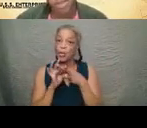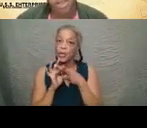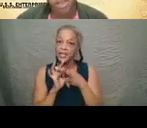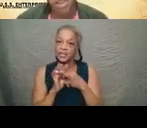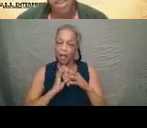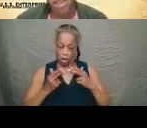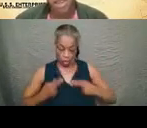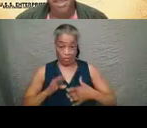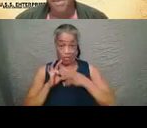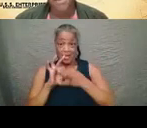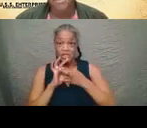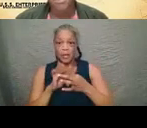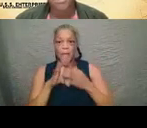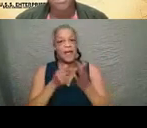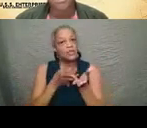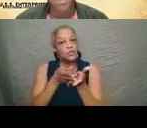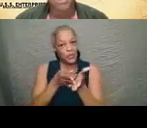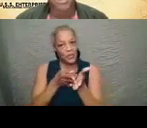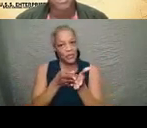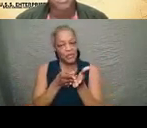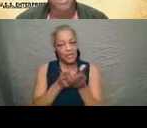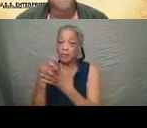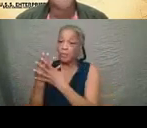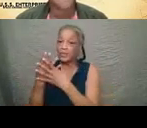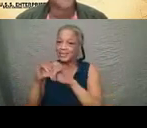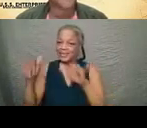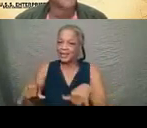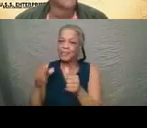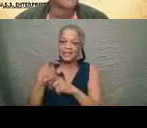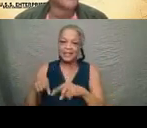relationships to each other, and even the prison system can't stand up to that.